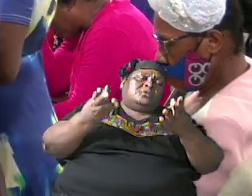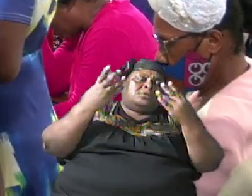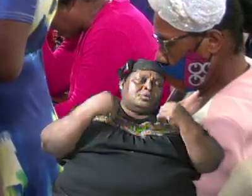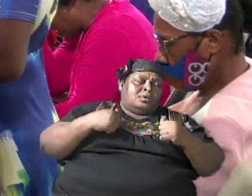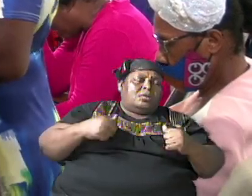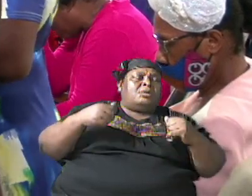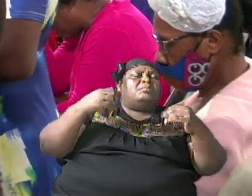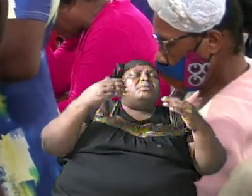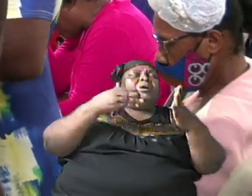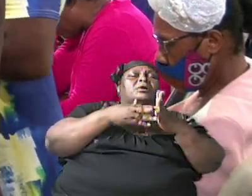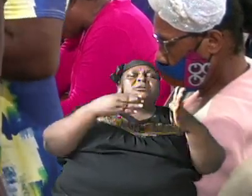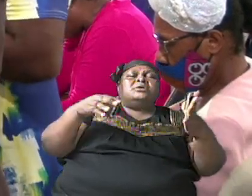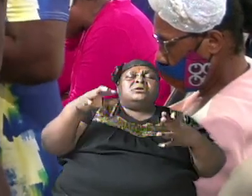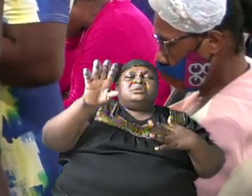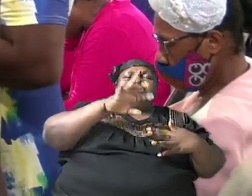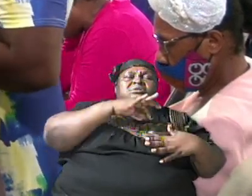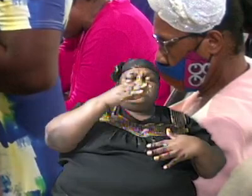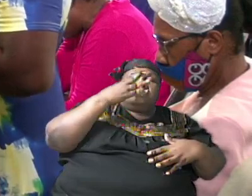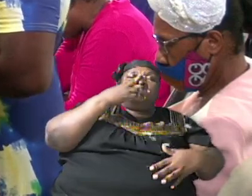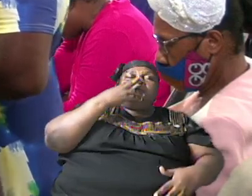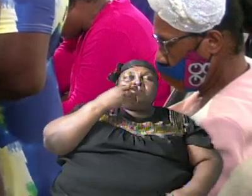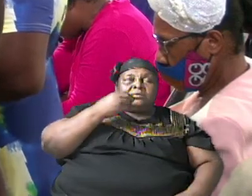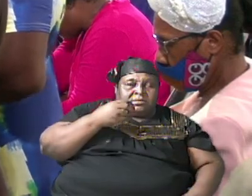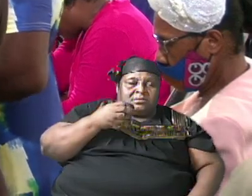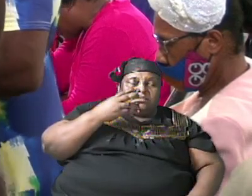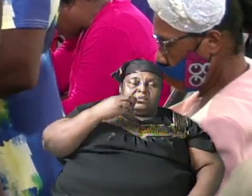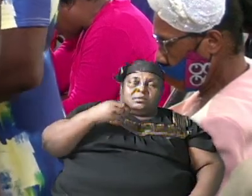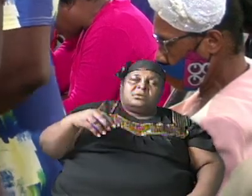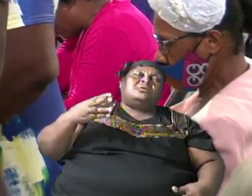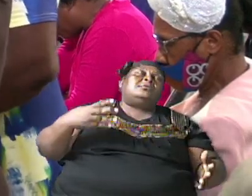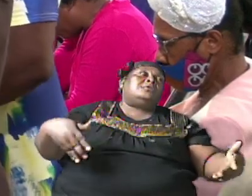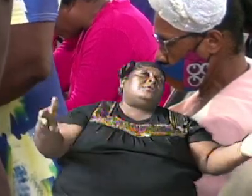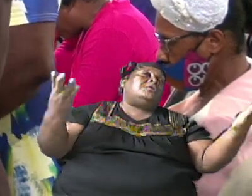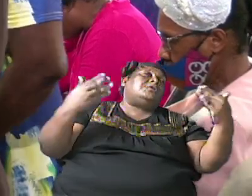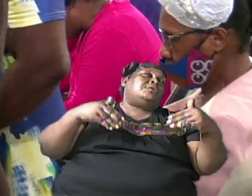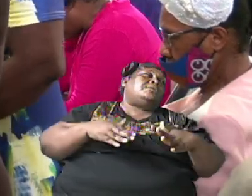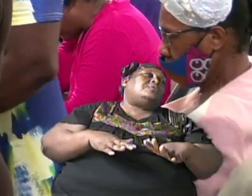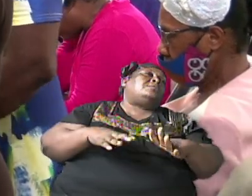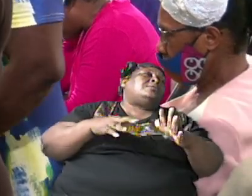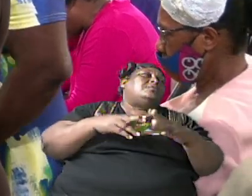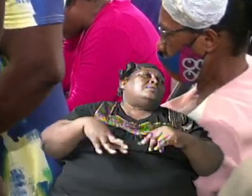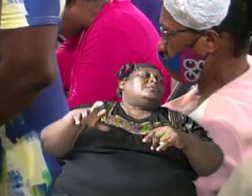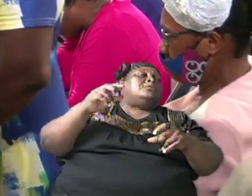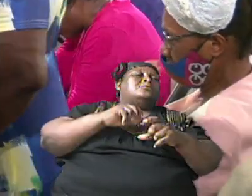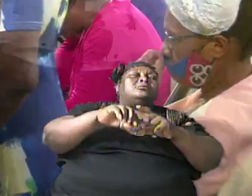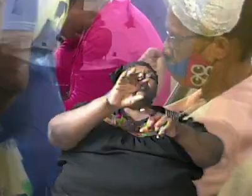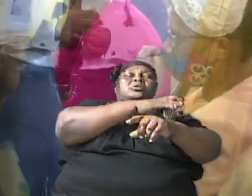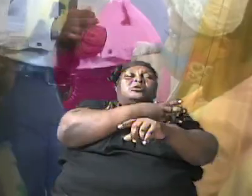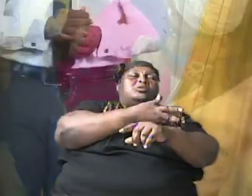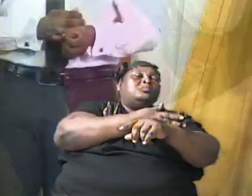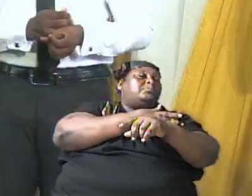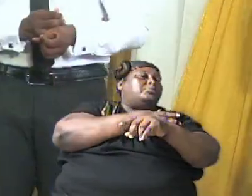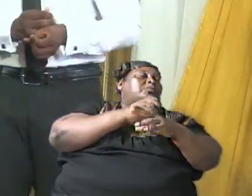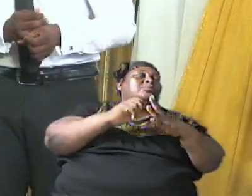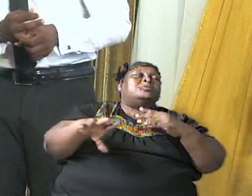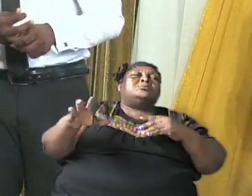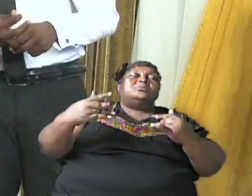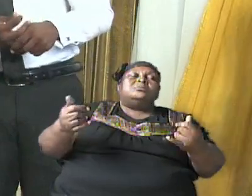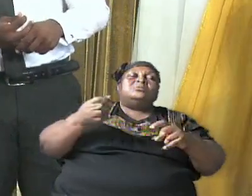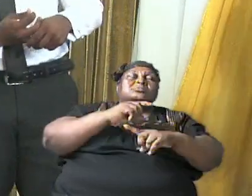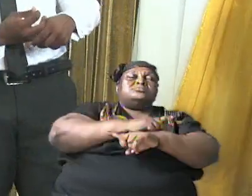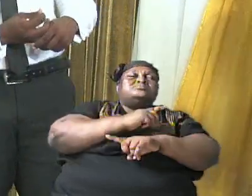of slumberness inside your house, Lord Jesus, God. Lord God, we render it powerless today, God.